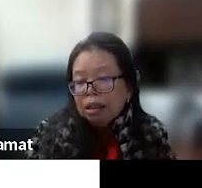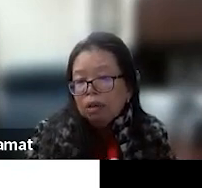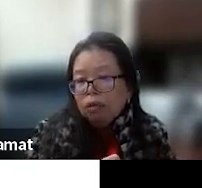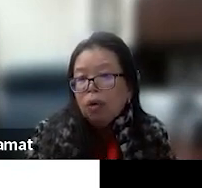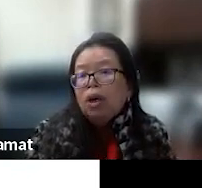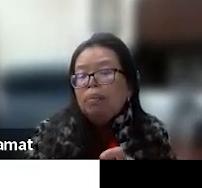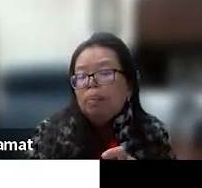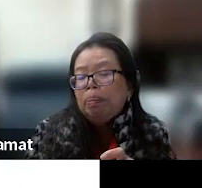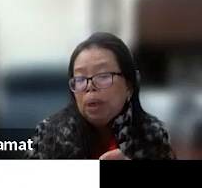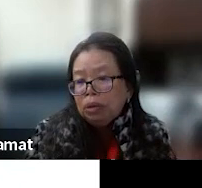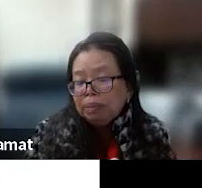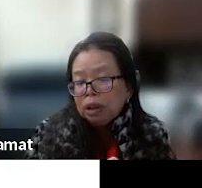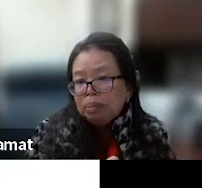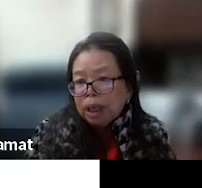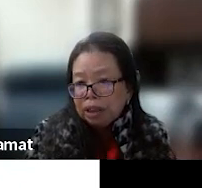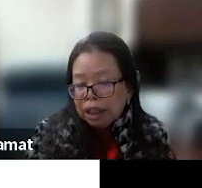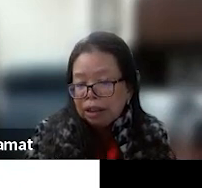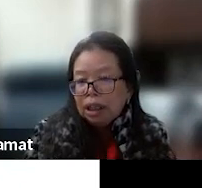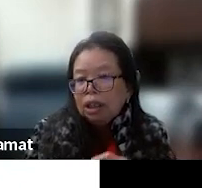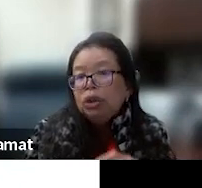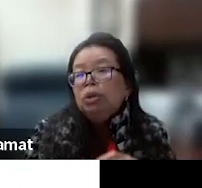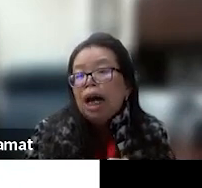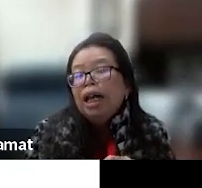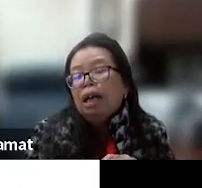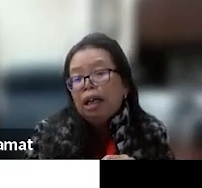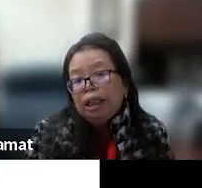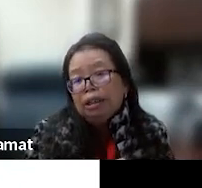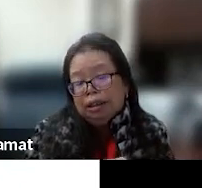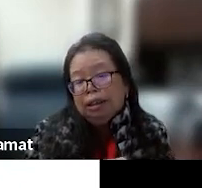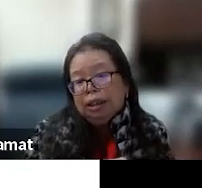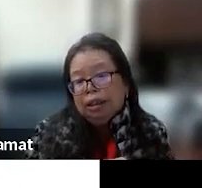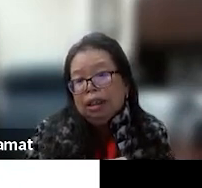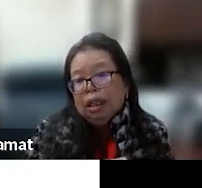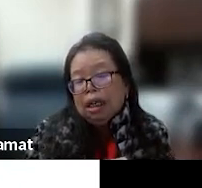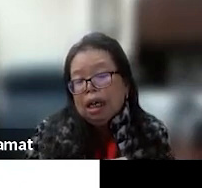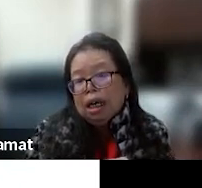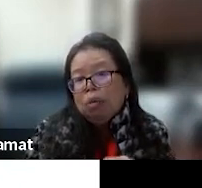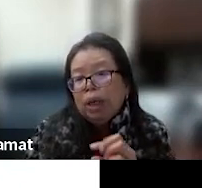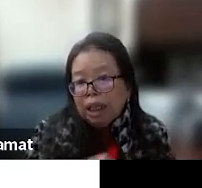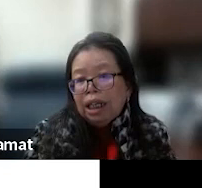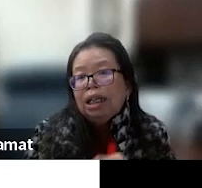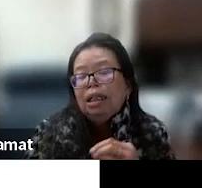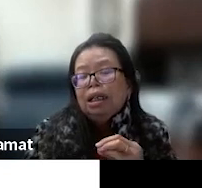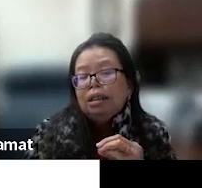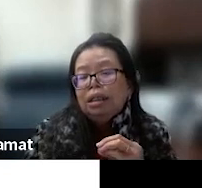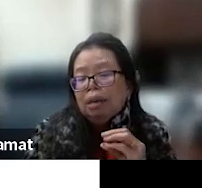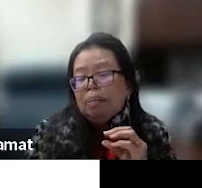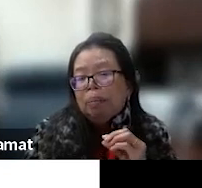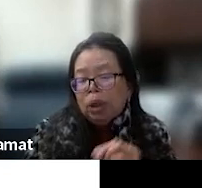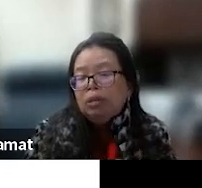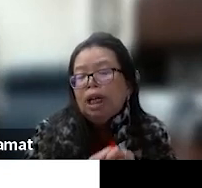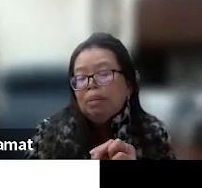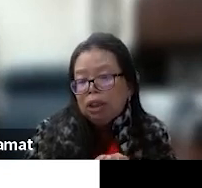apply for programs or projects to hire artists within